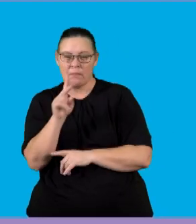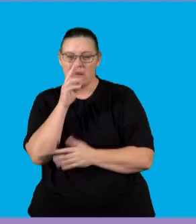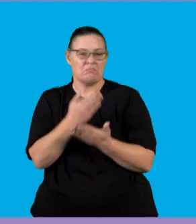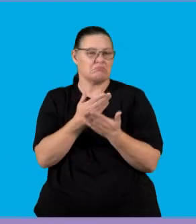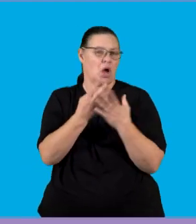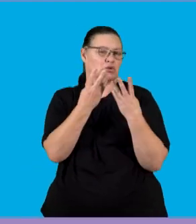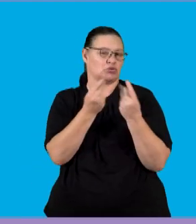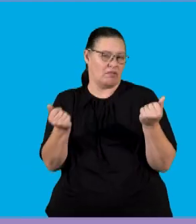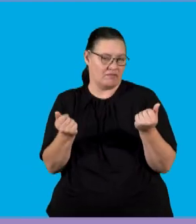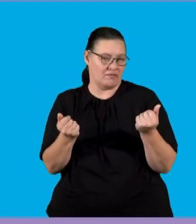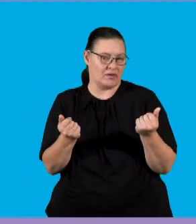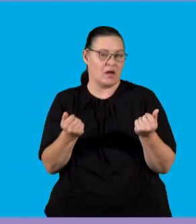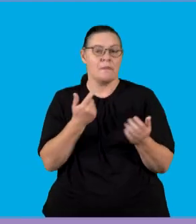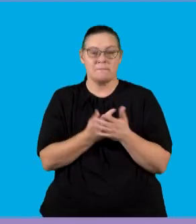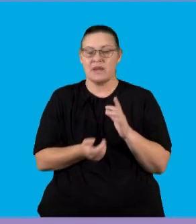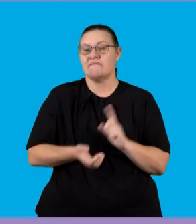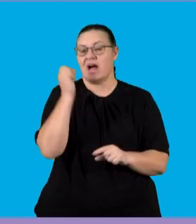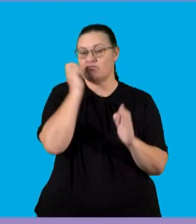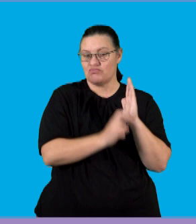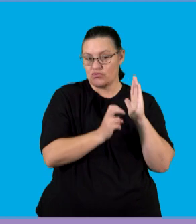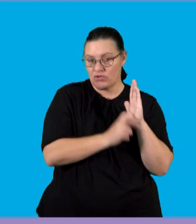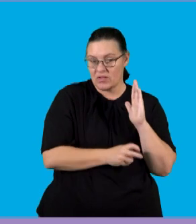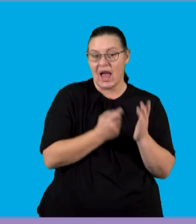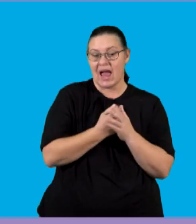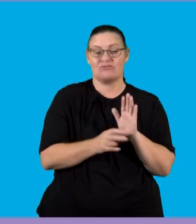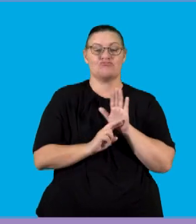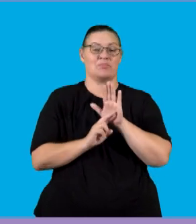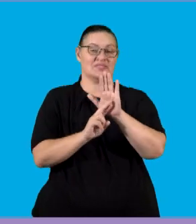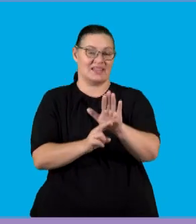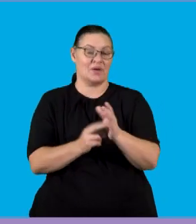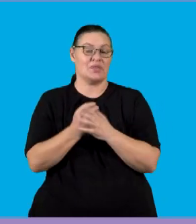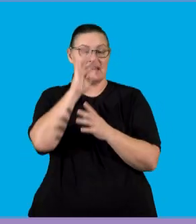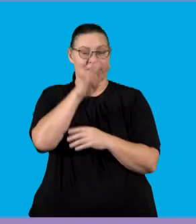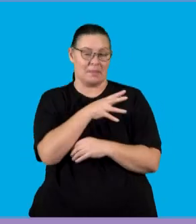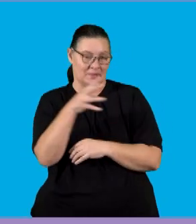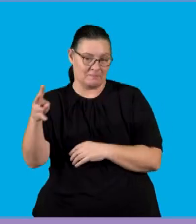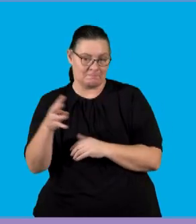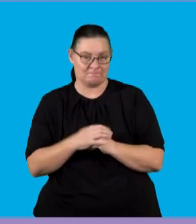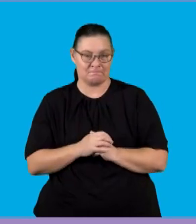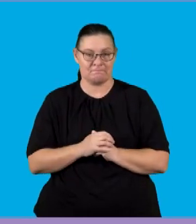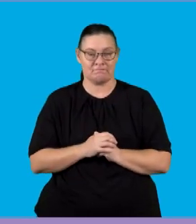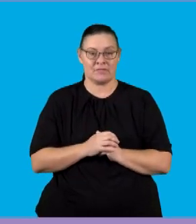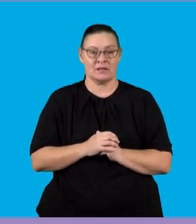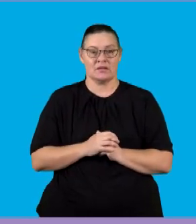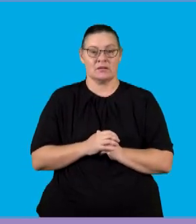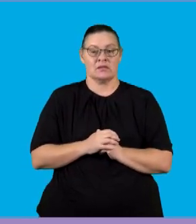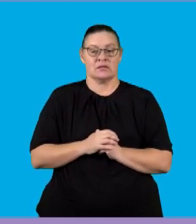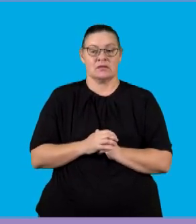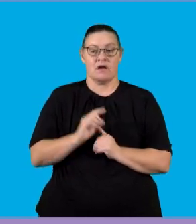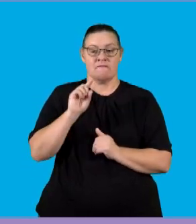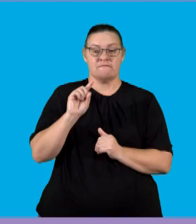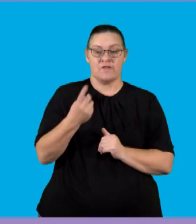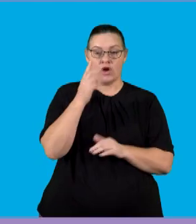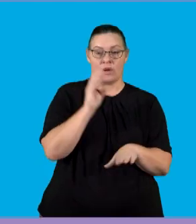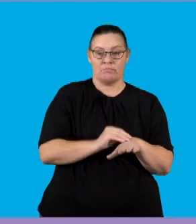we can solve for them, where we are going to find the rule and also represent them in a table. So